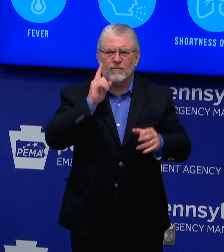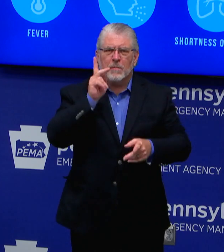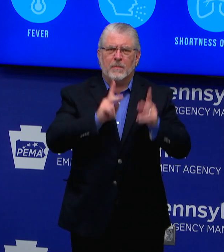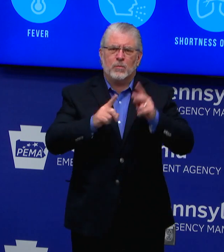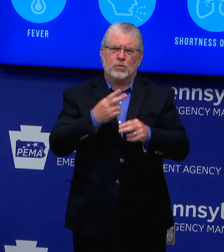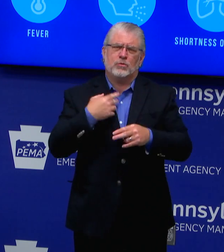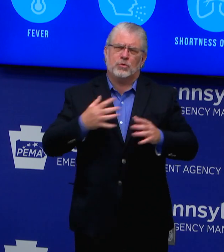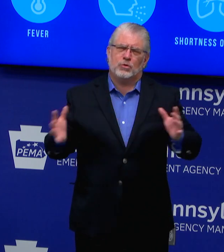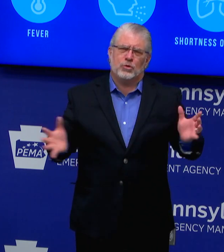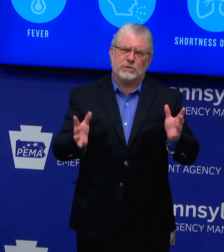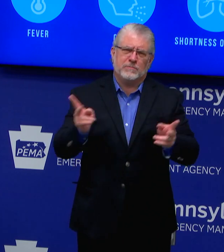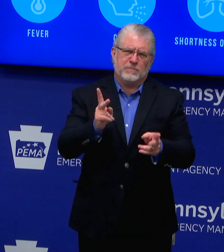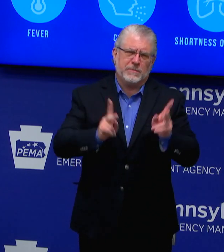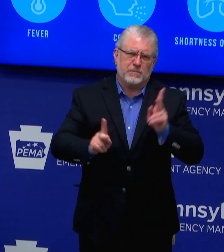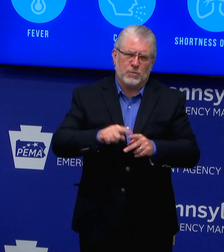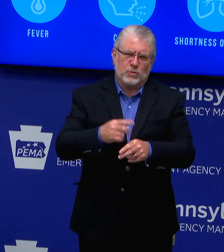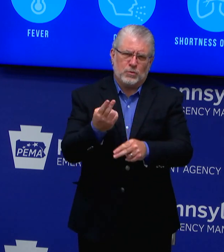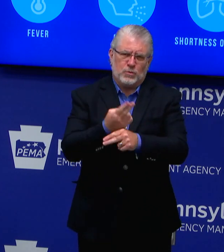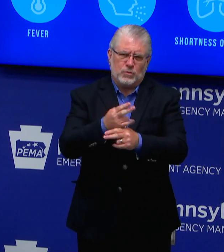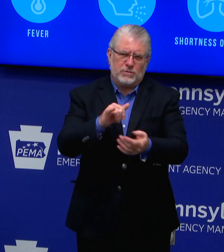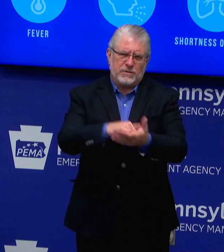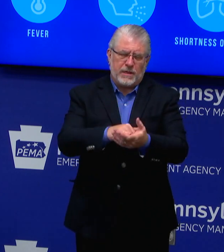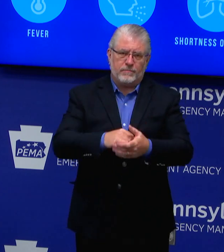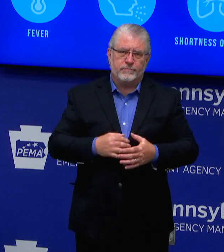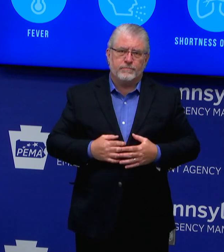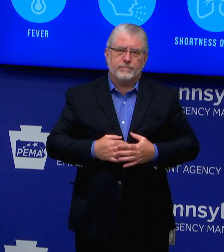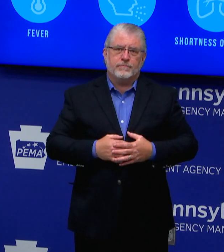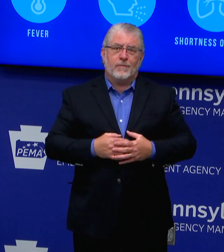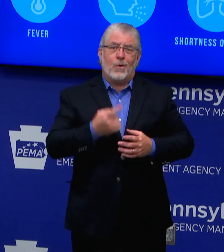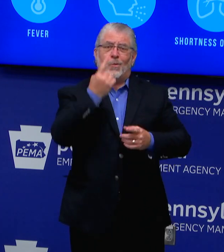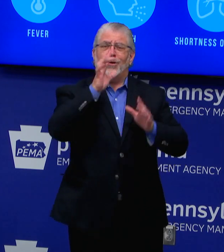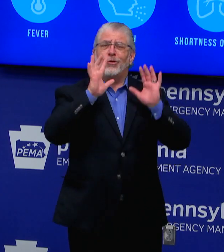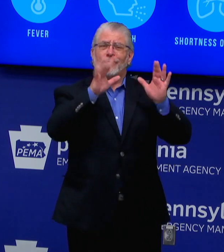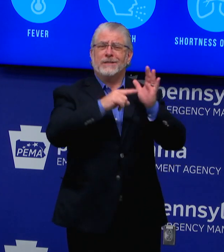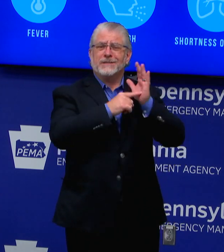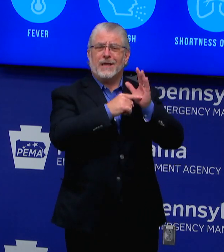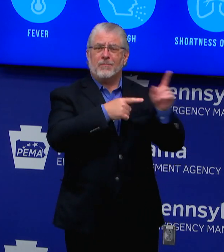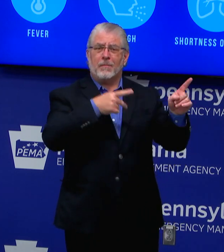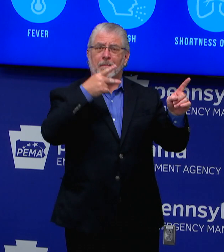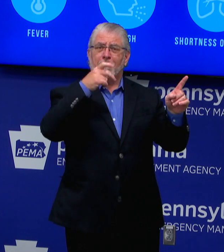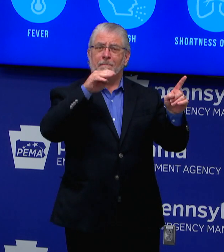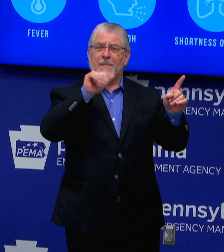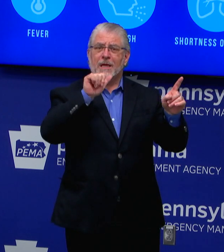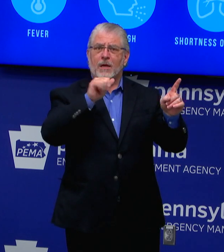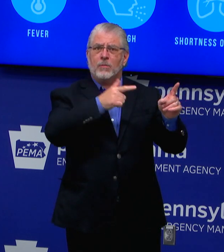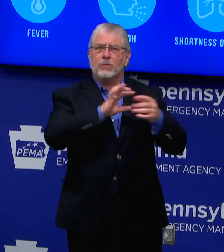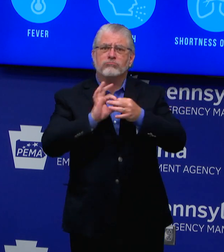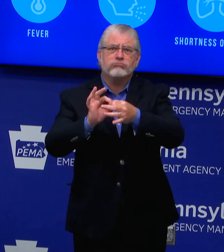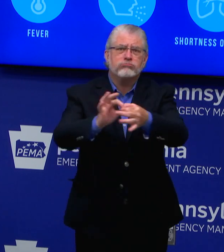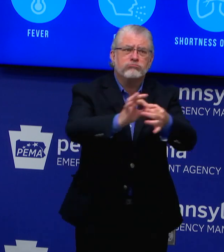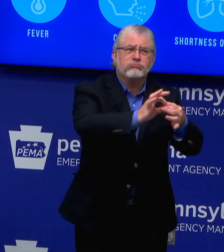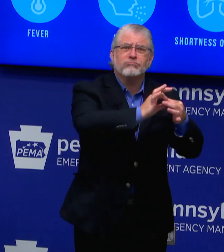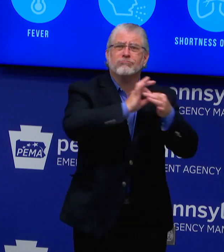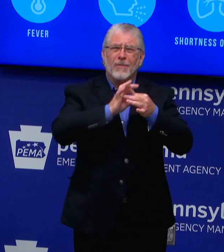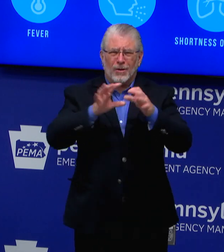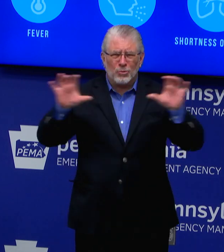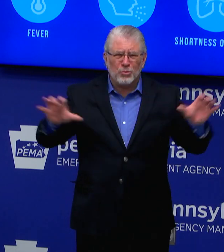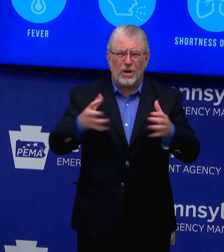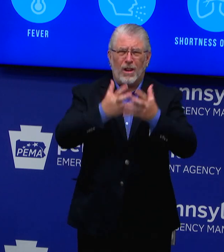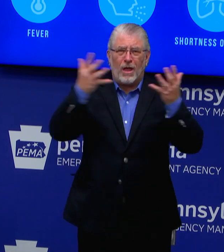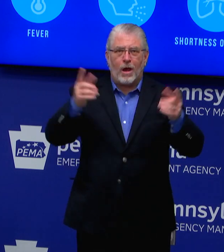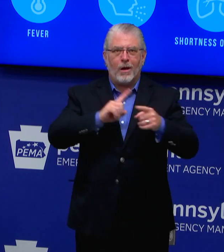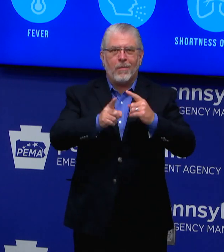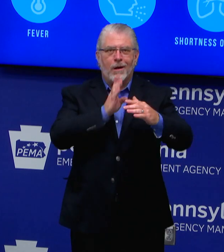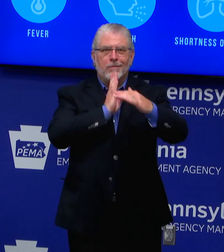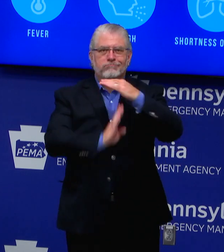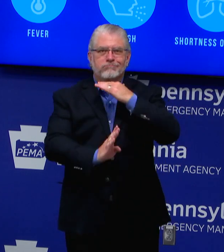has helped facilitate with little fanfare. PEMA is quietly effective. We know they're doing a good job when we